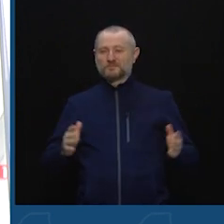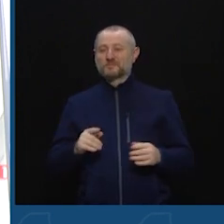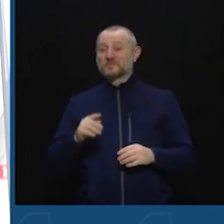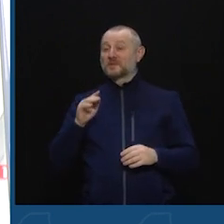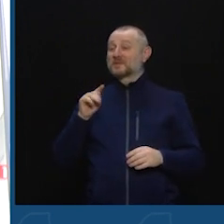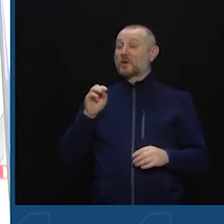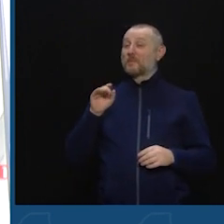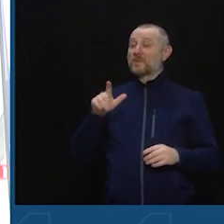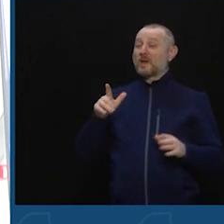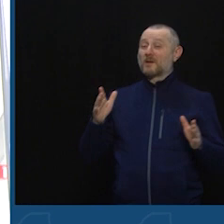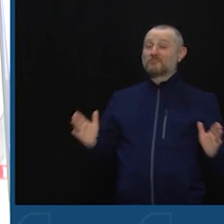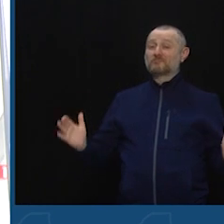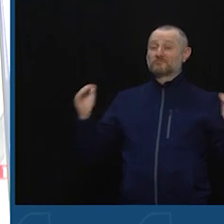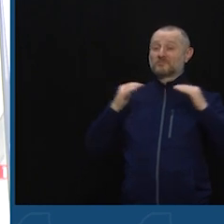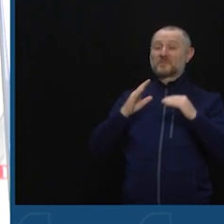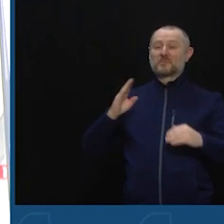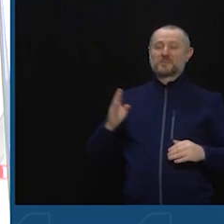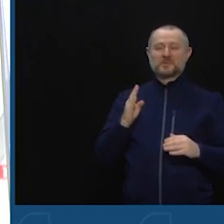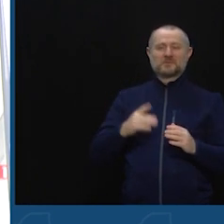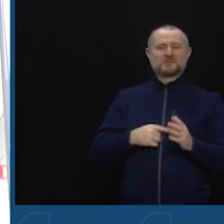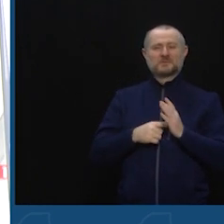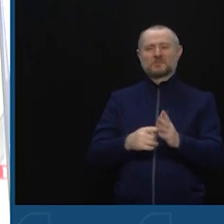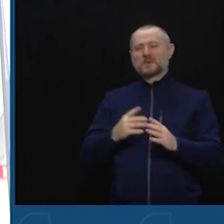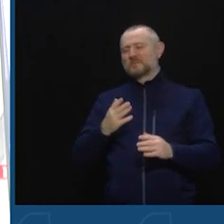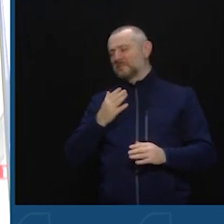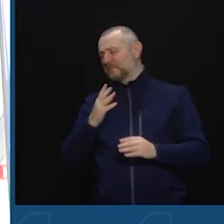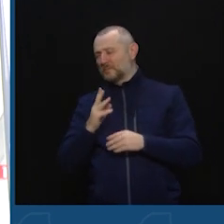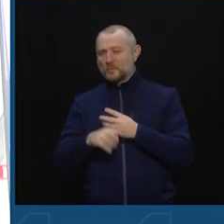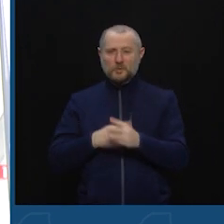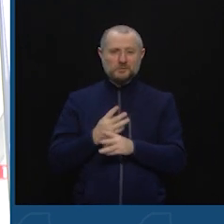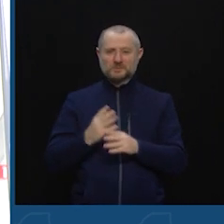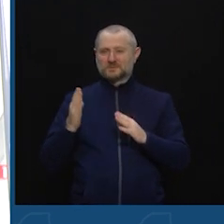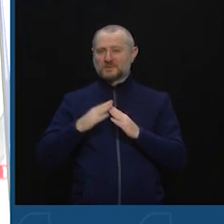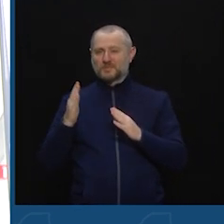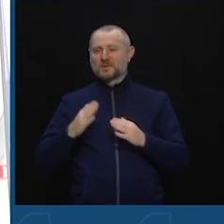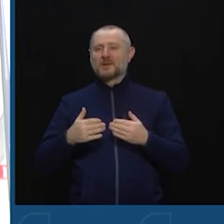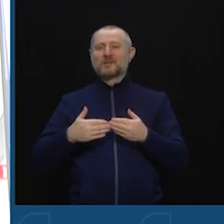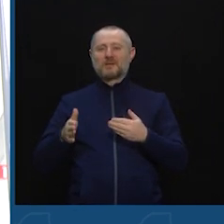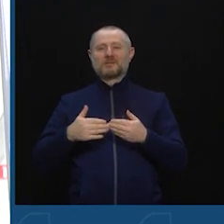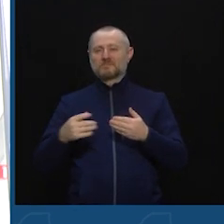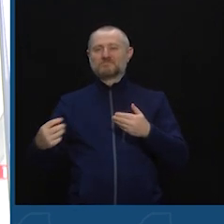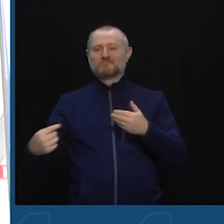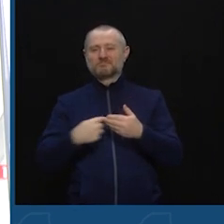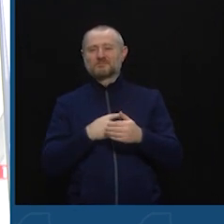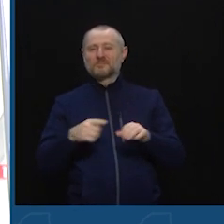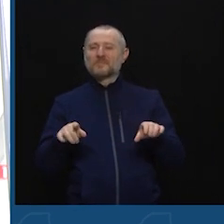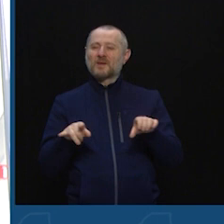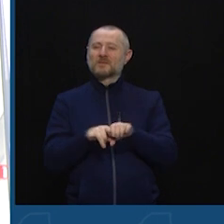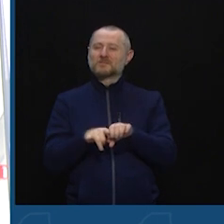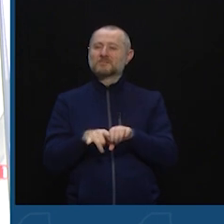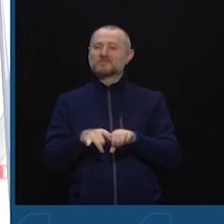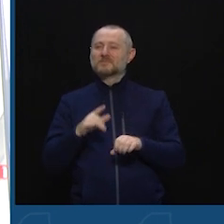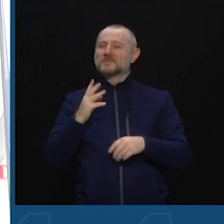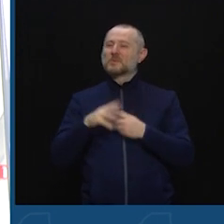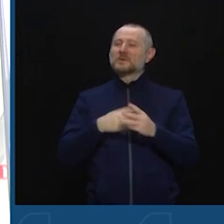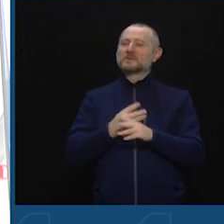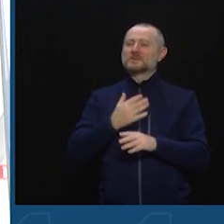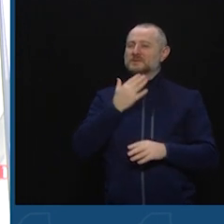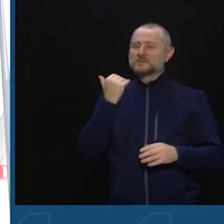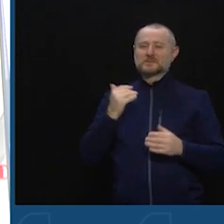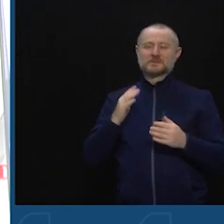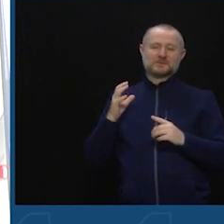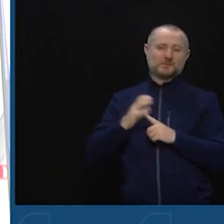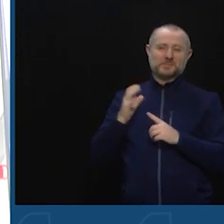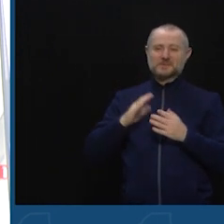long last has the world-class gateway that a world-class city and state deserve. And no one, I believe, would